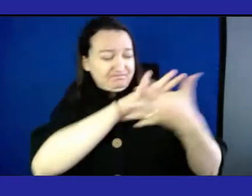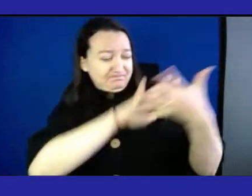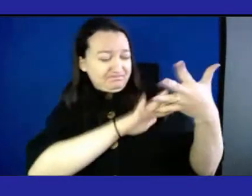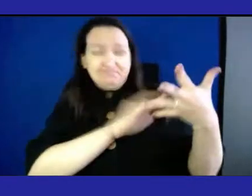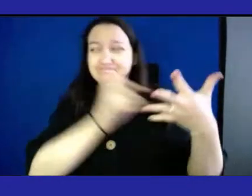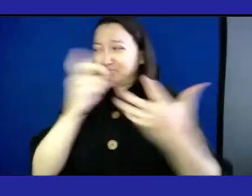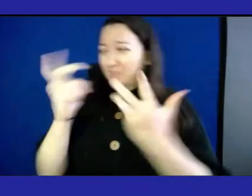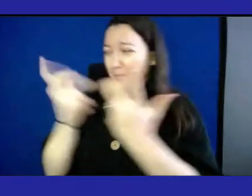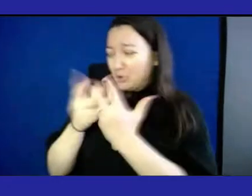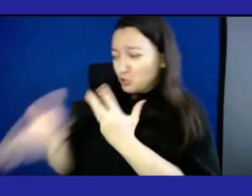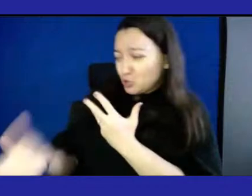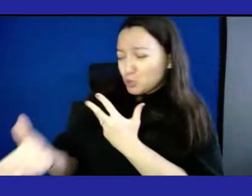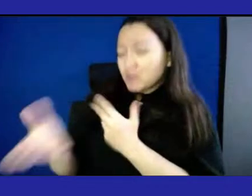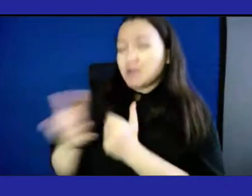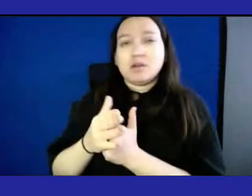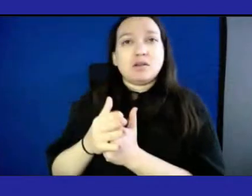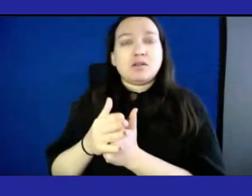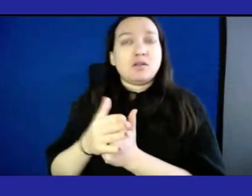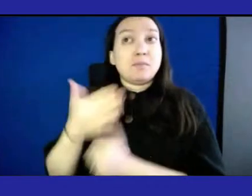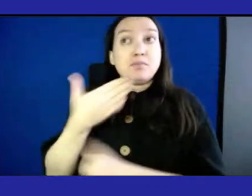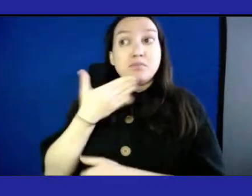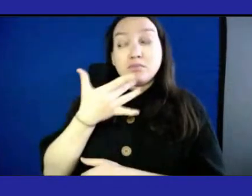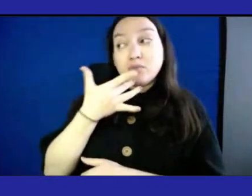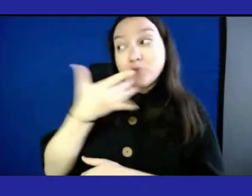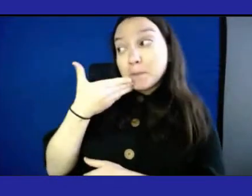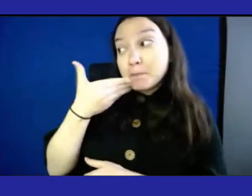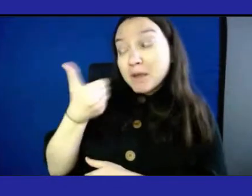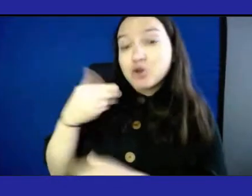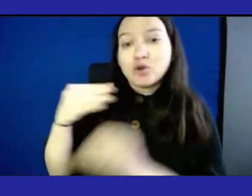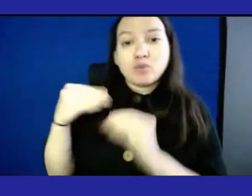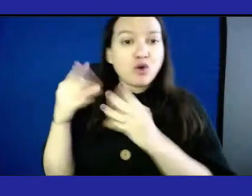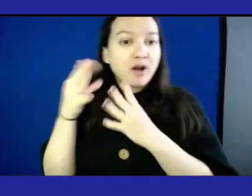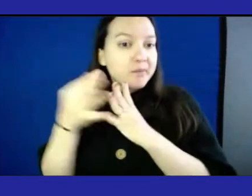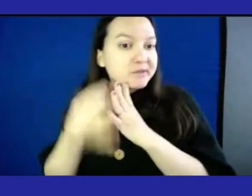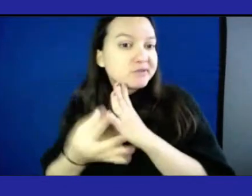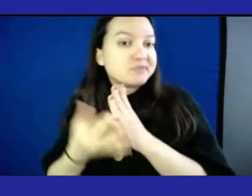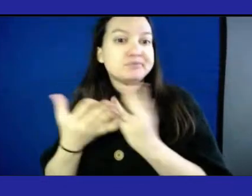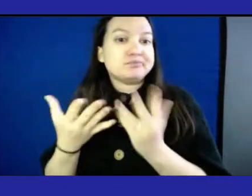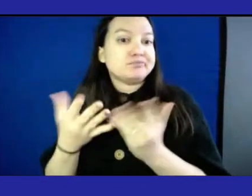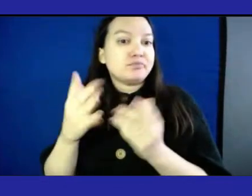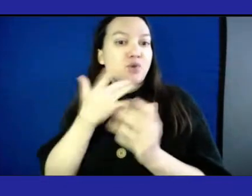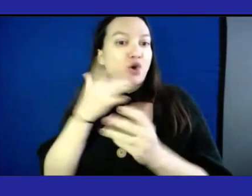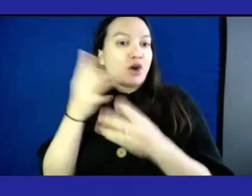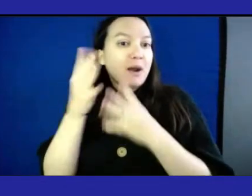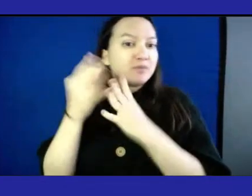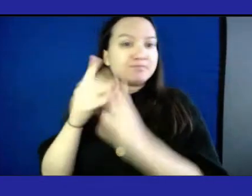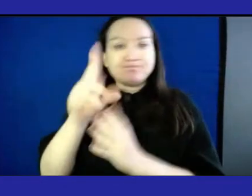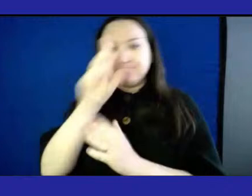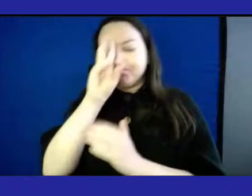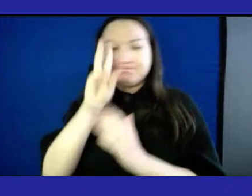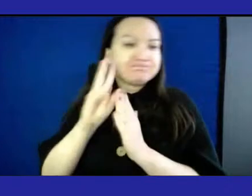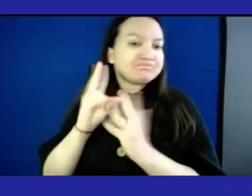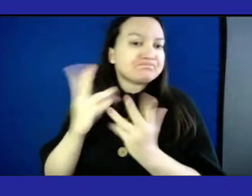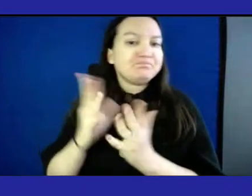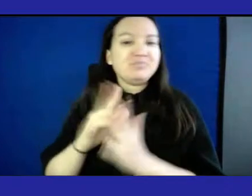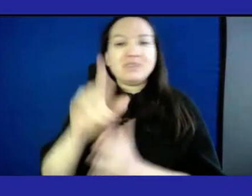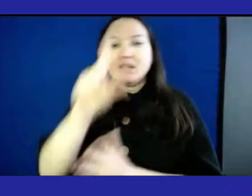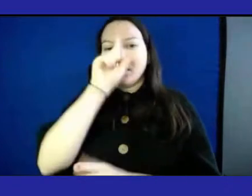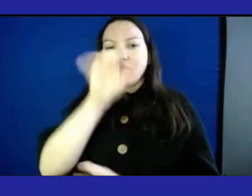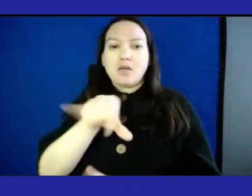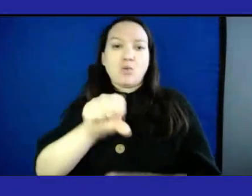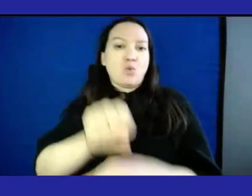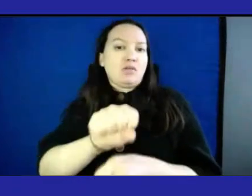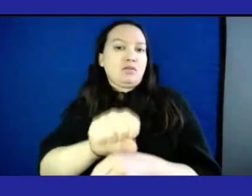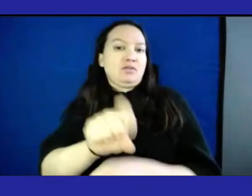Or there, right, would it be better if we had more options, or what option would you like to see? I think that's the work that needs to happen